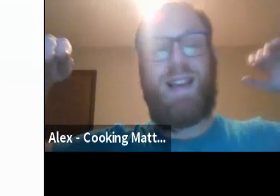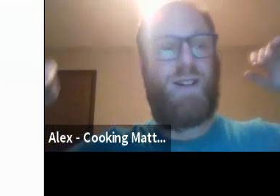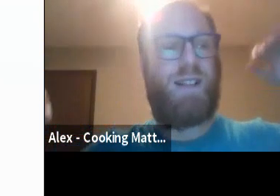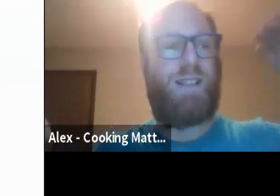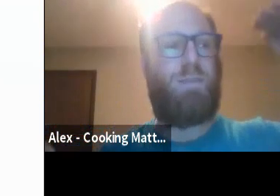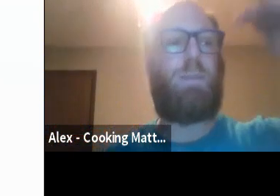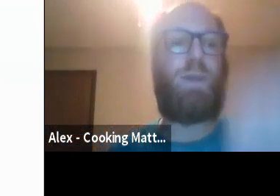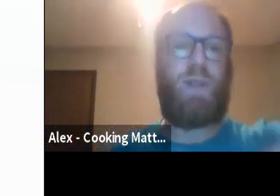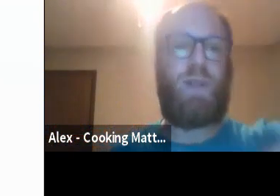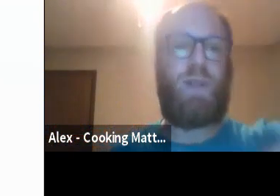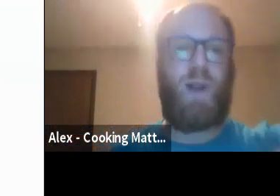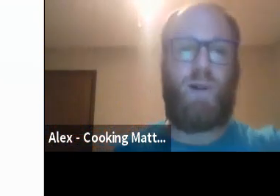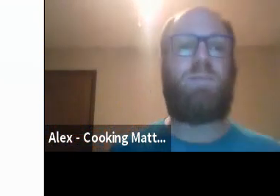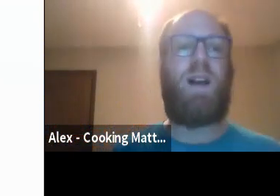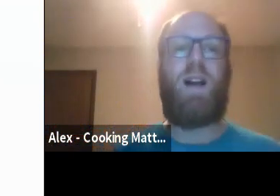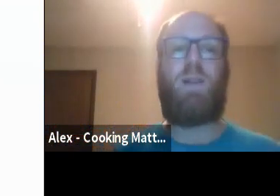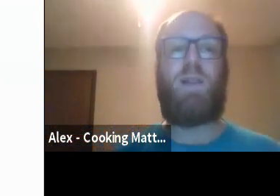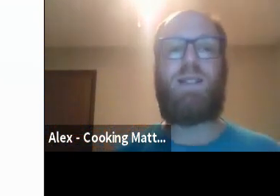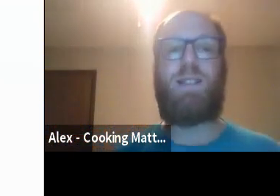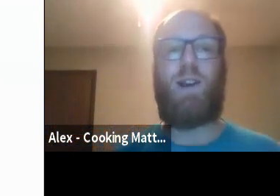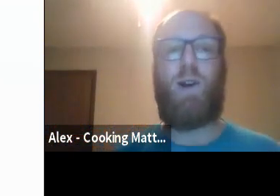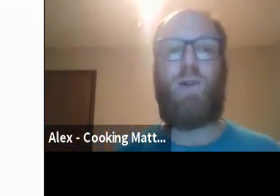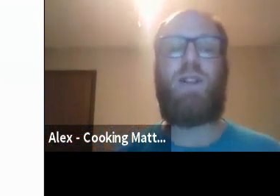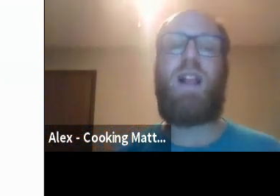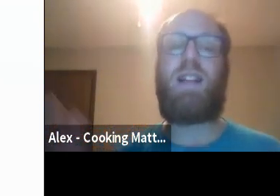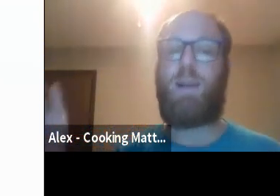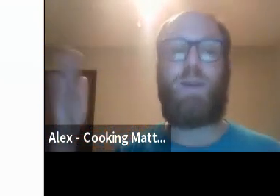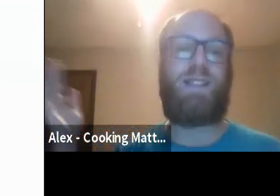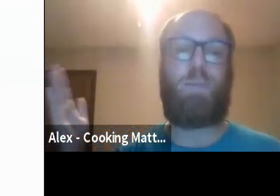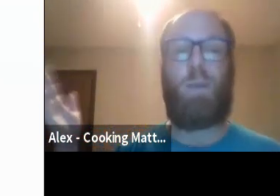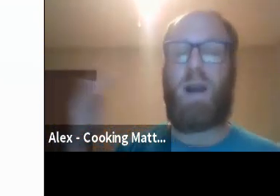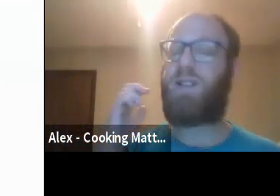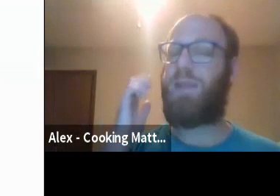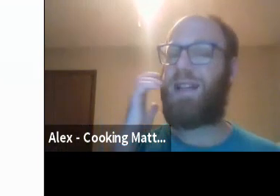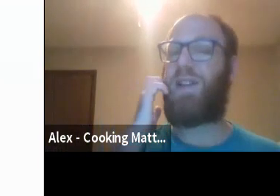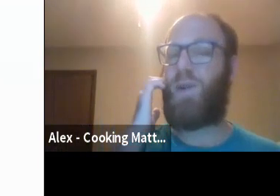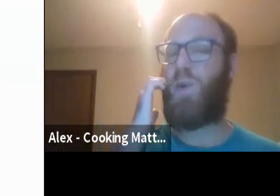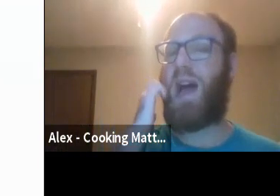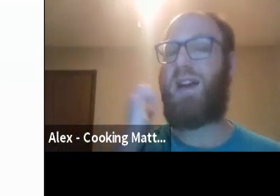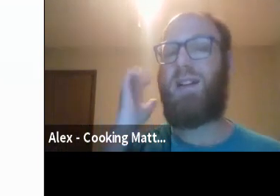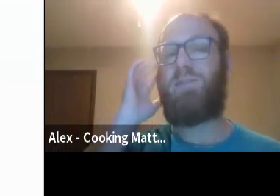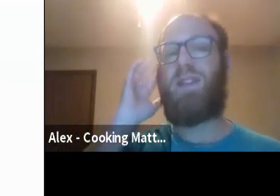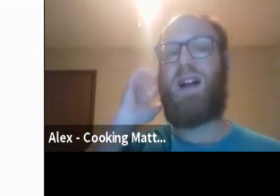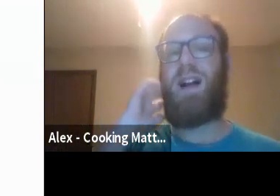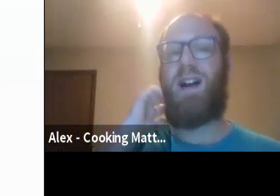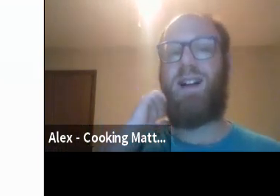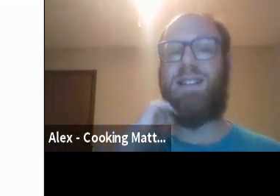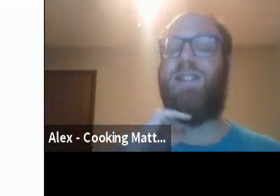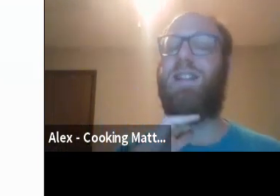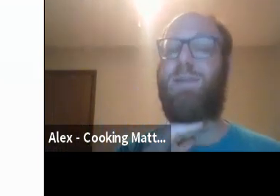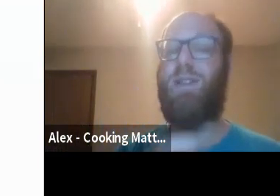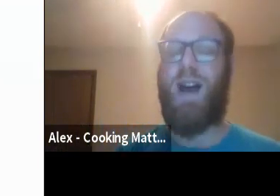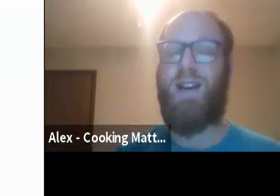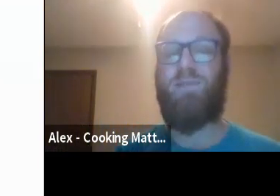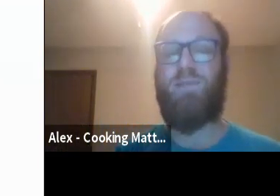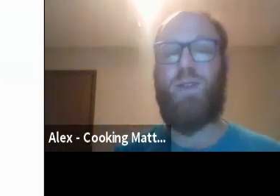people like that crunch, some people don't. And so a lot of times we can just prepare something a different way and